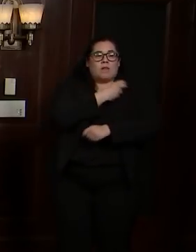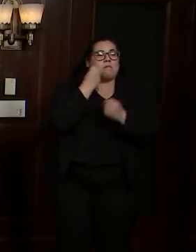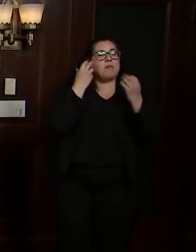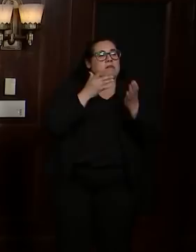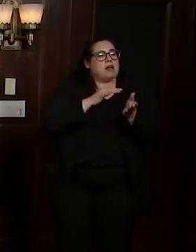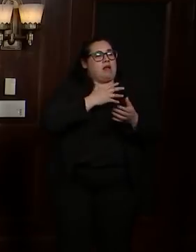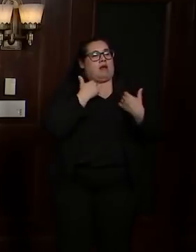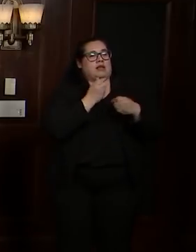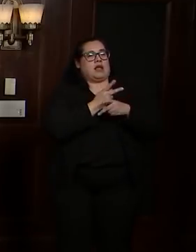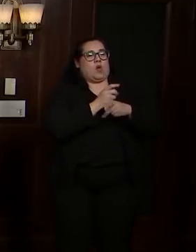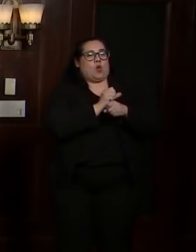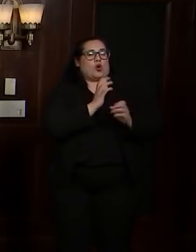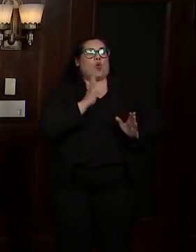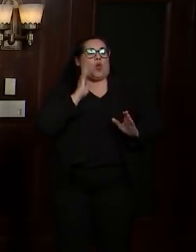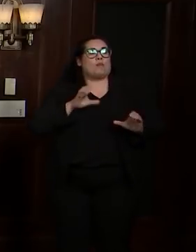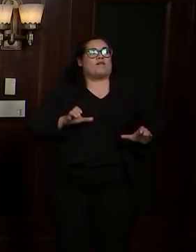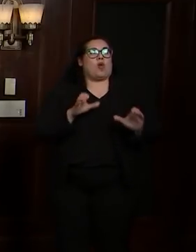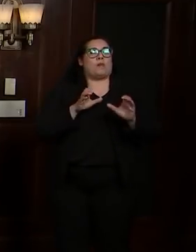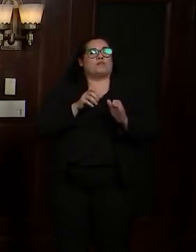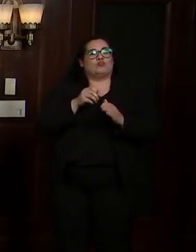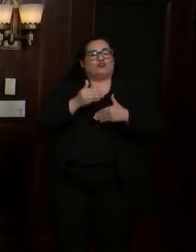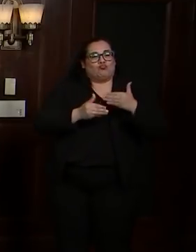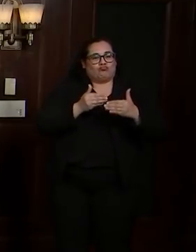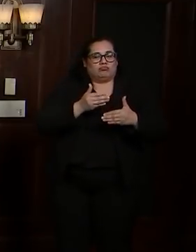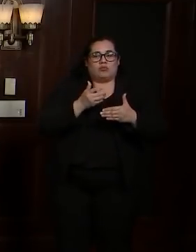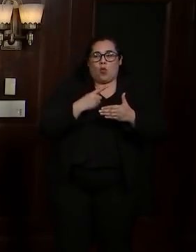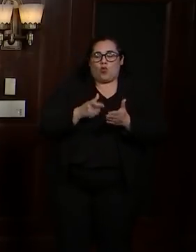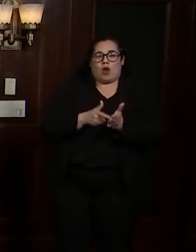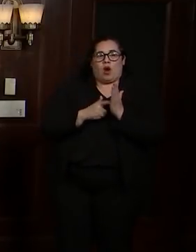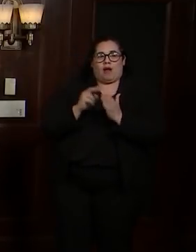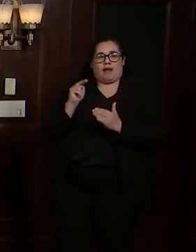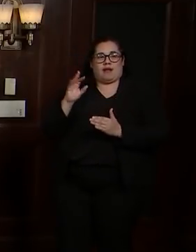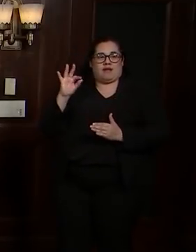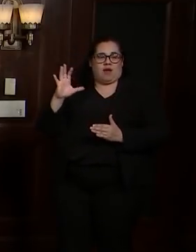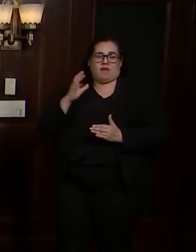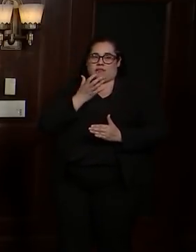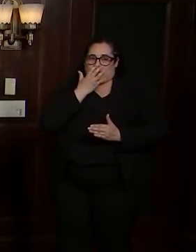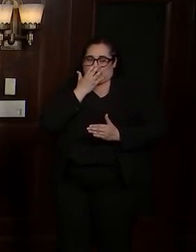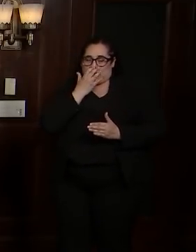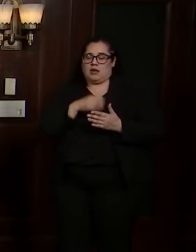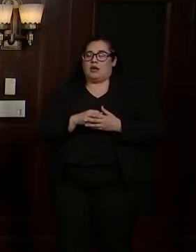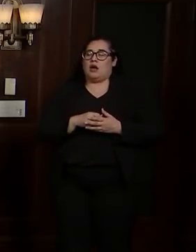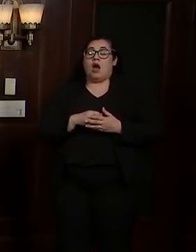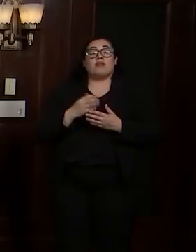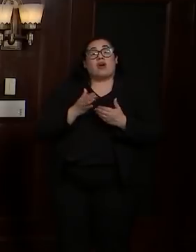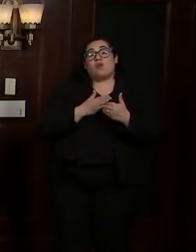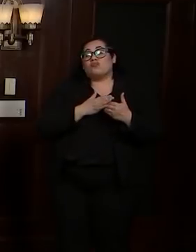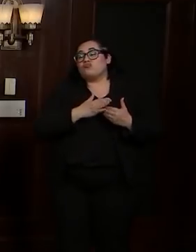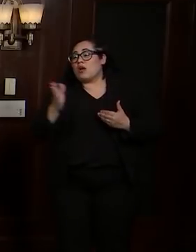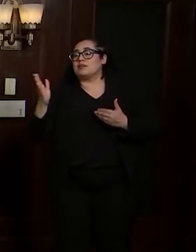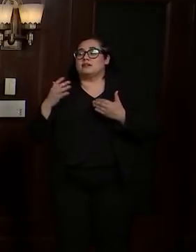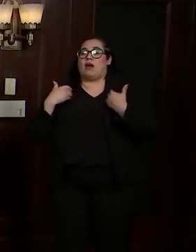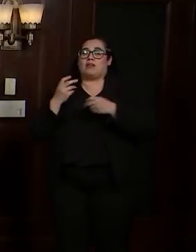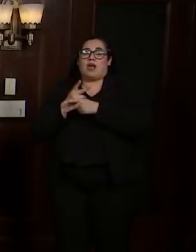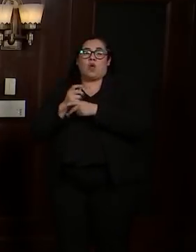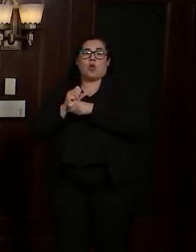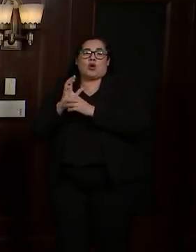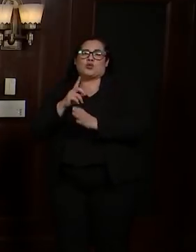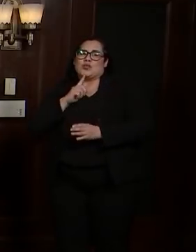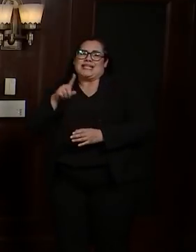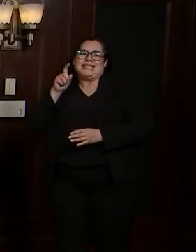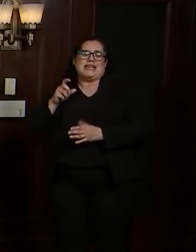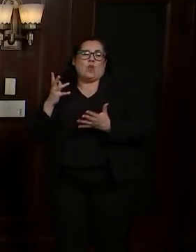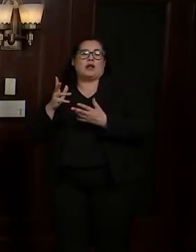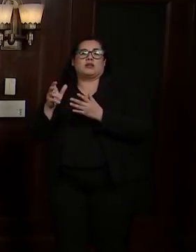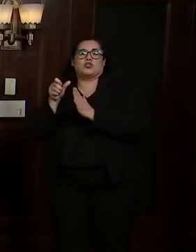healthcare workers that are going to perform procedures that would require the N95 mask. The rest of the healthcare workers really need those